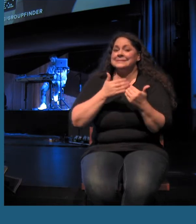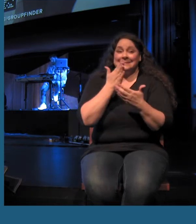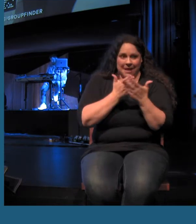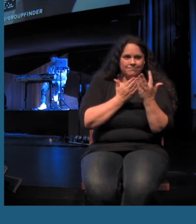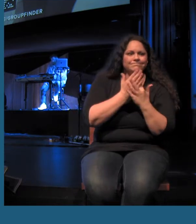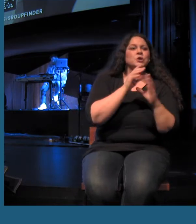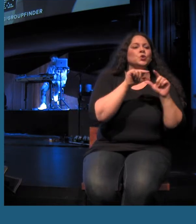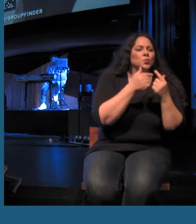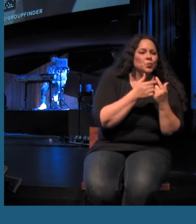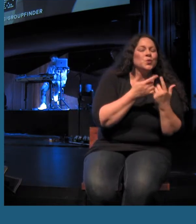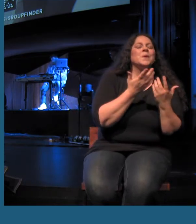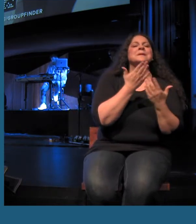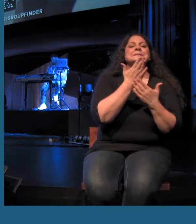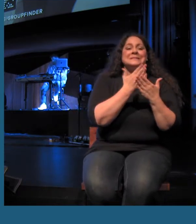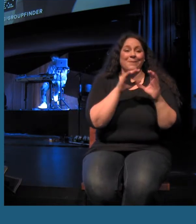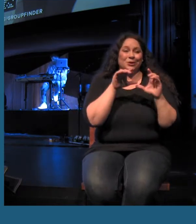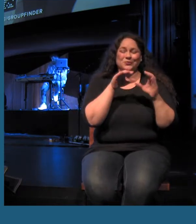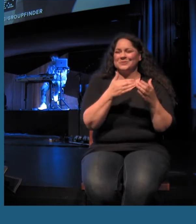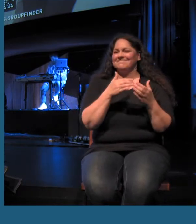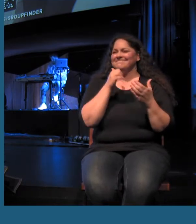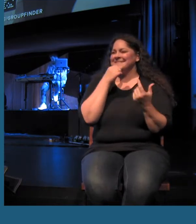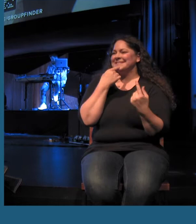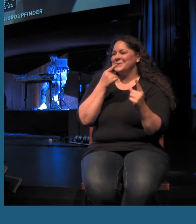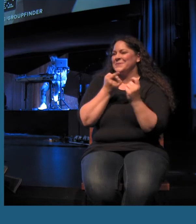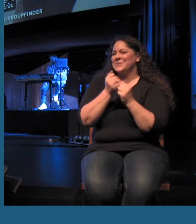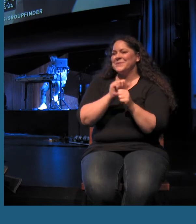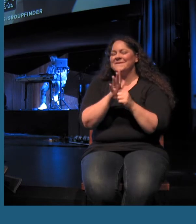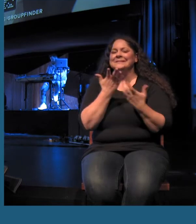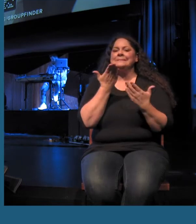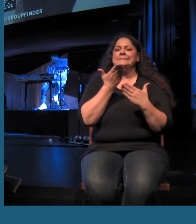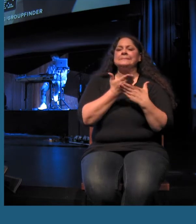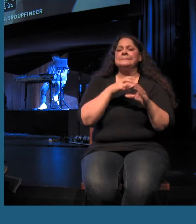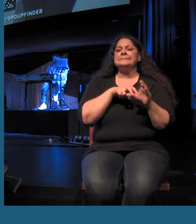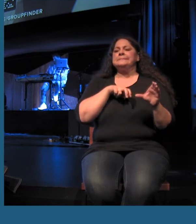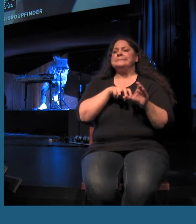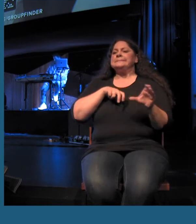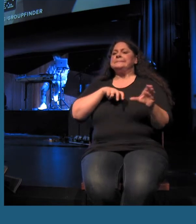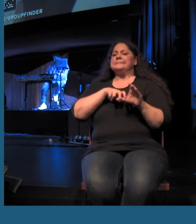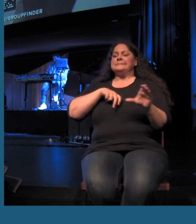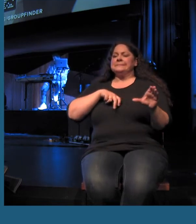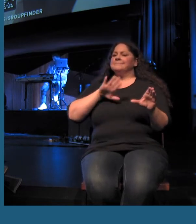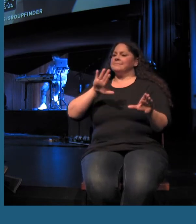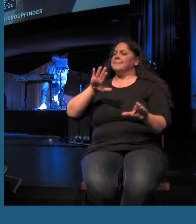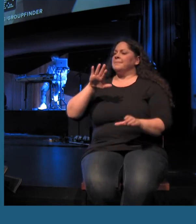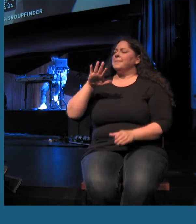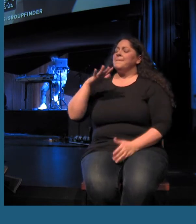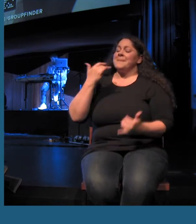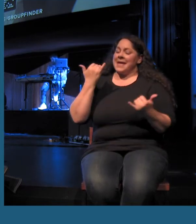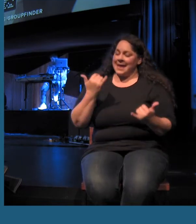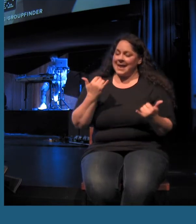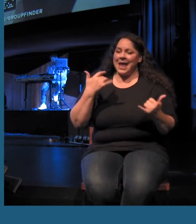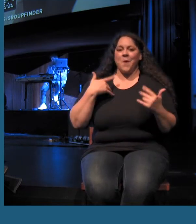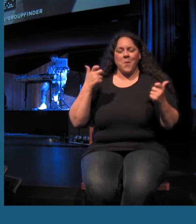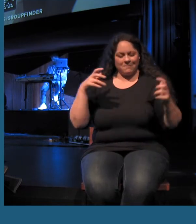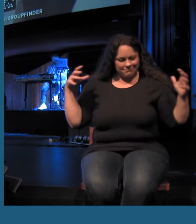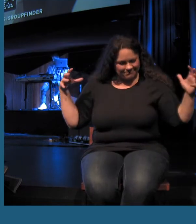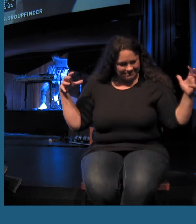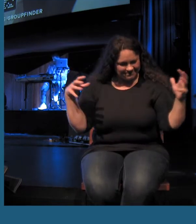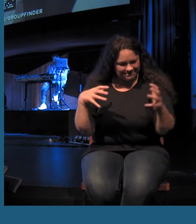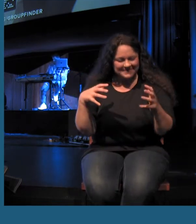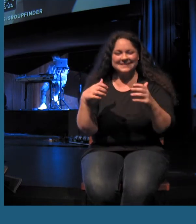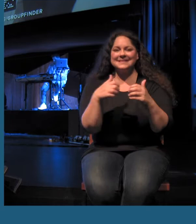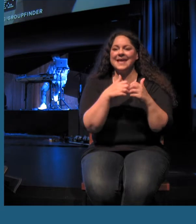it through COVID. Some didn't and had some tough experiences. But we are back coming together, and